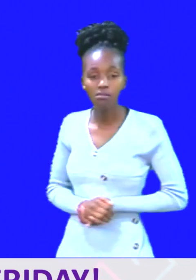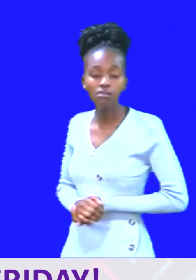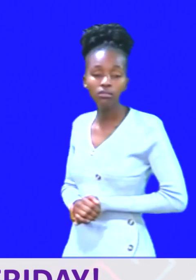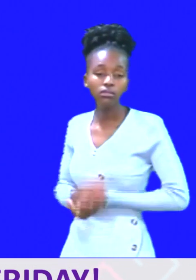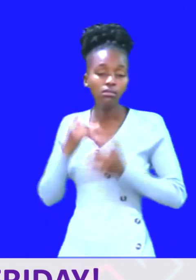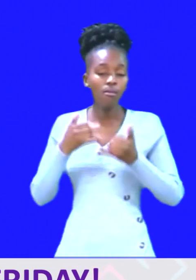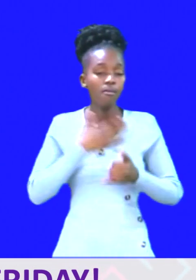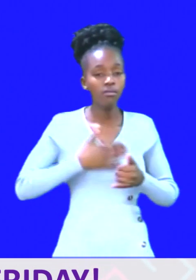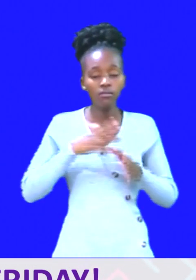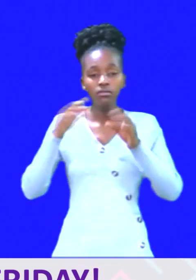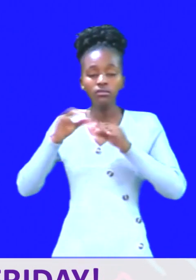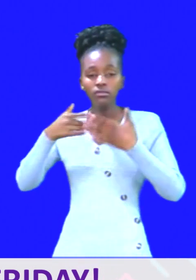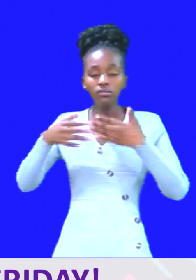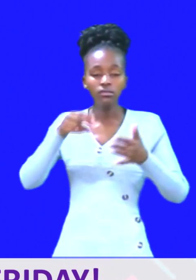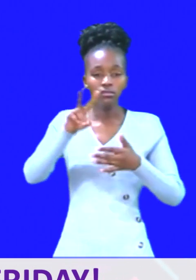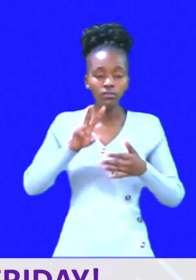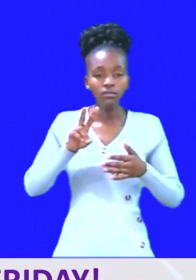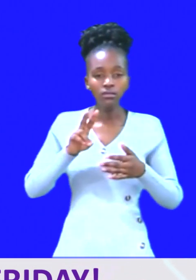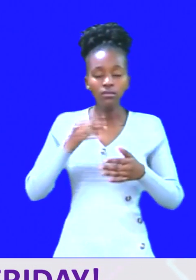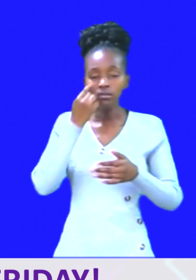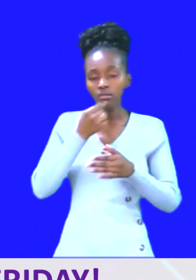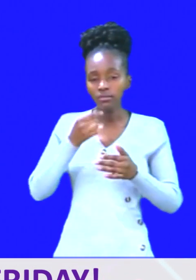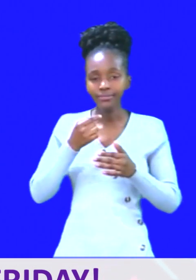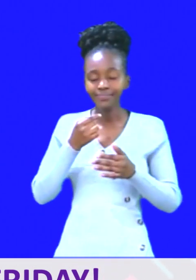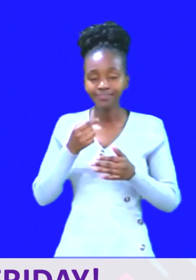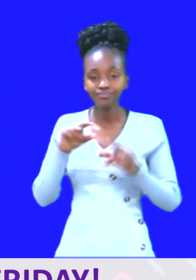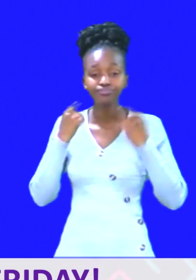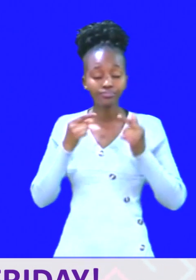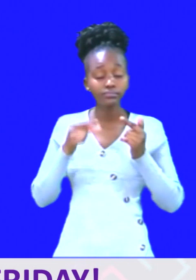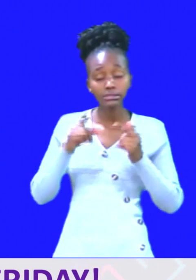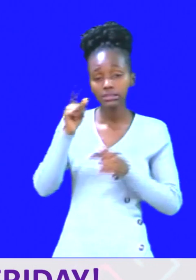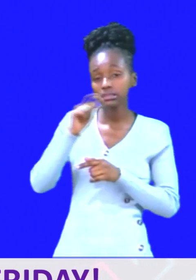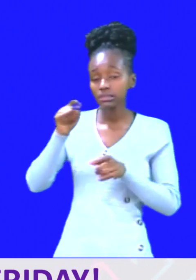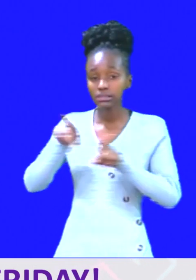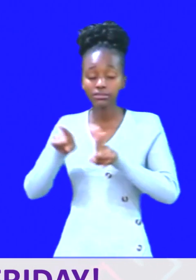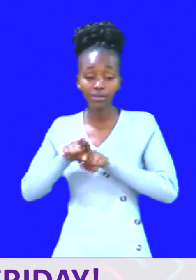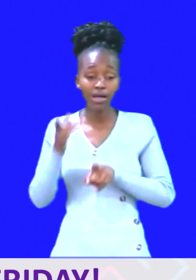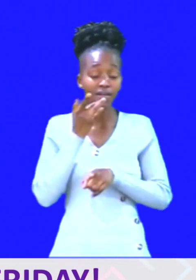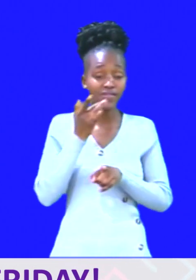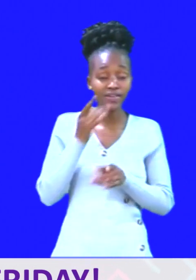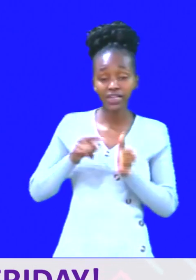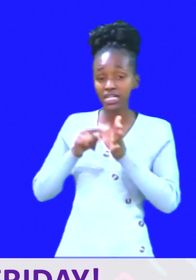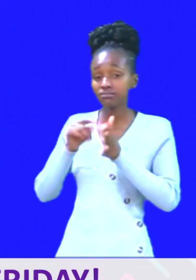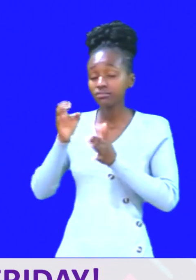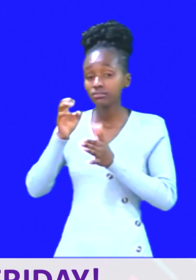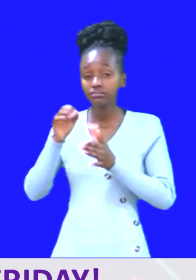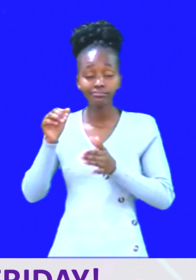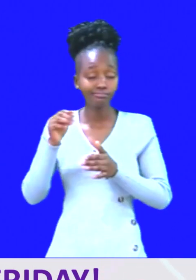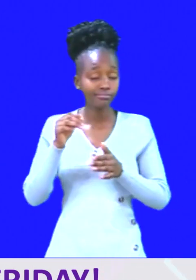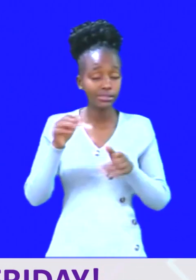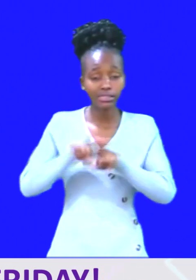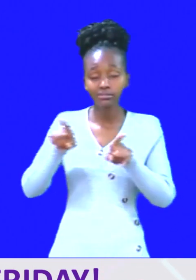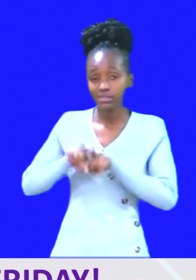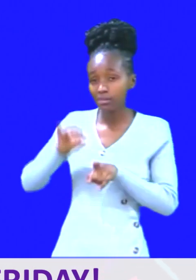So tutapatikana pale Science TV. Mimi utanipata pale TikTok. Najiita Flavour Shee. IG utanipata Flavour